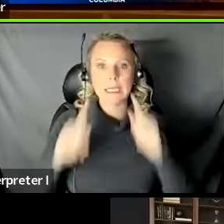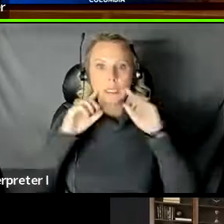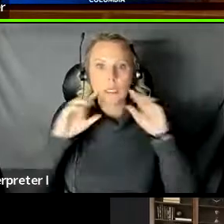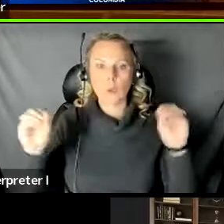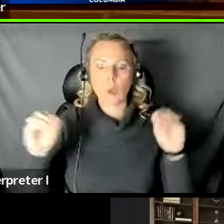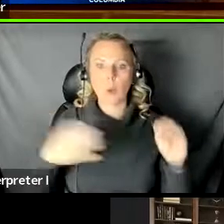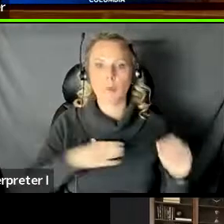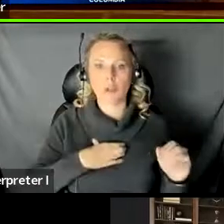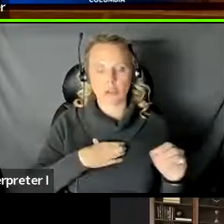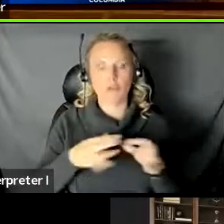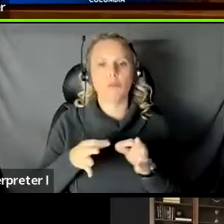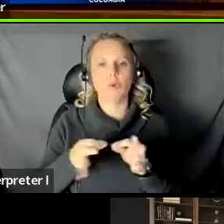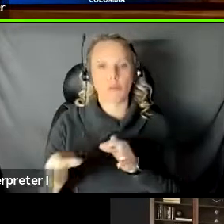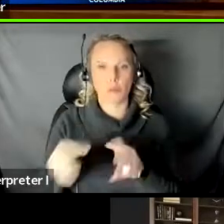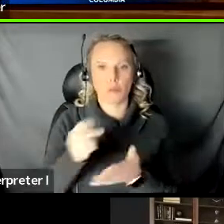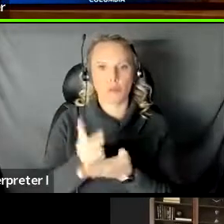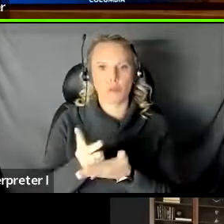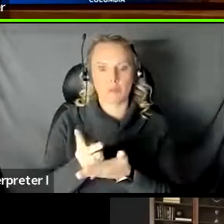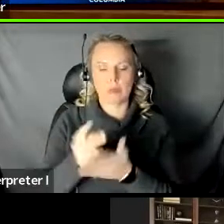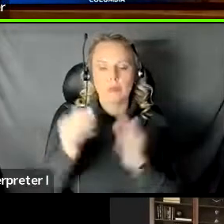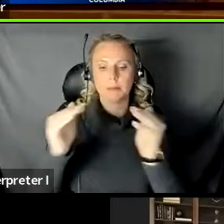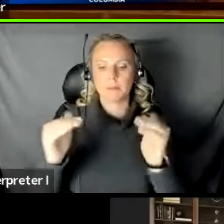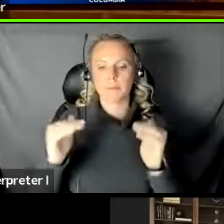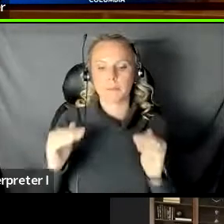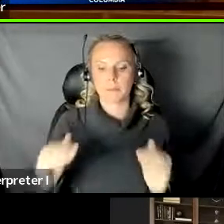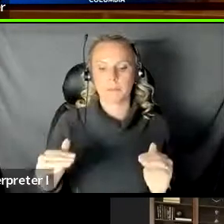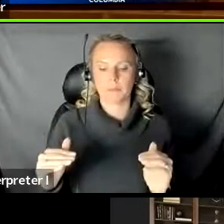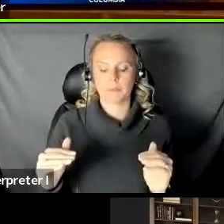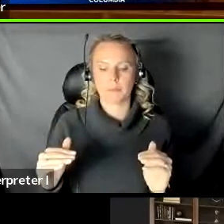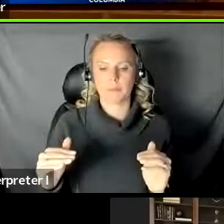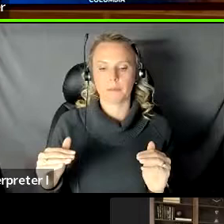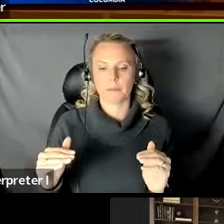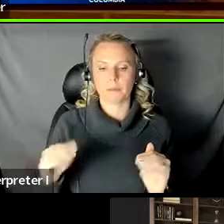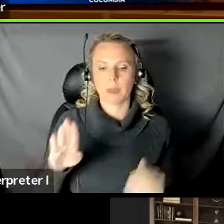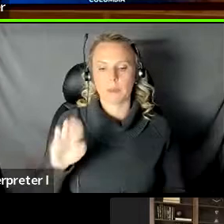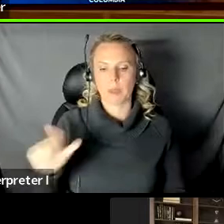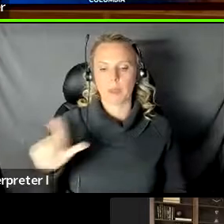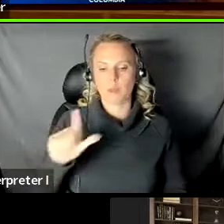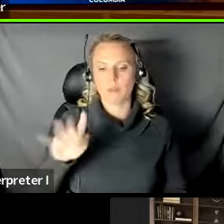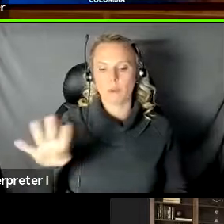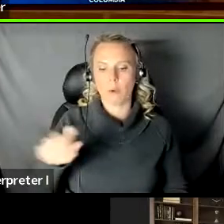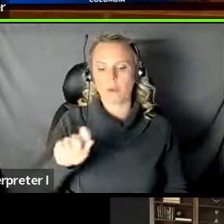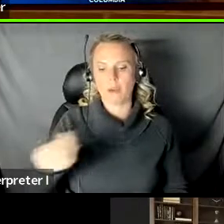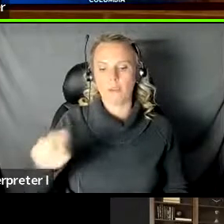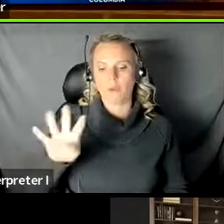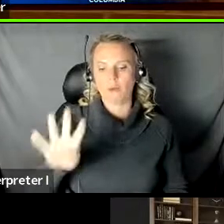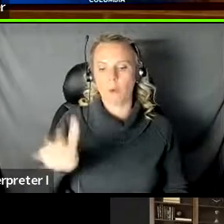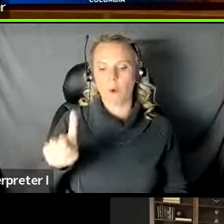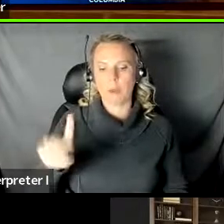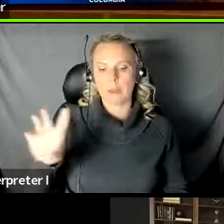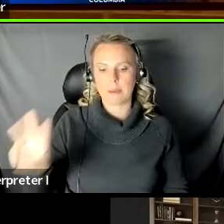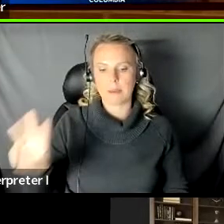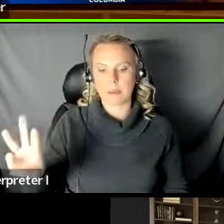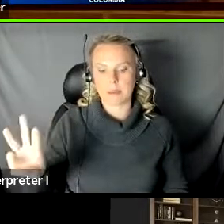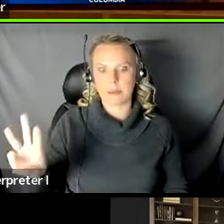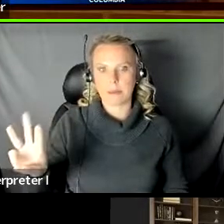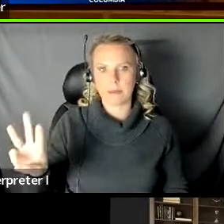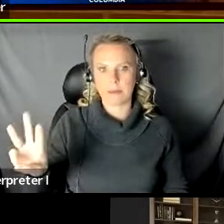is postponed. The next measure is Bill 24-416.